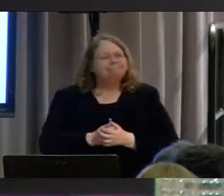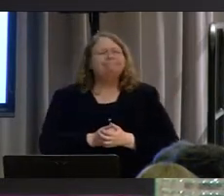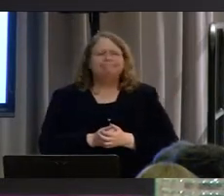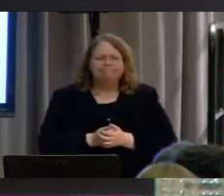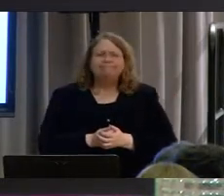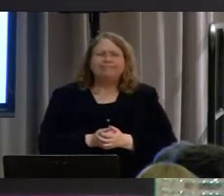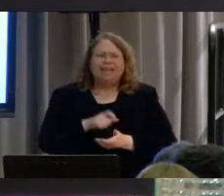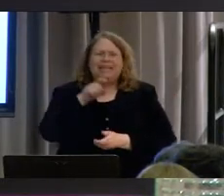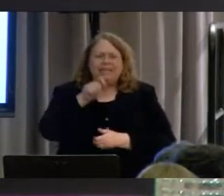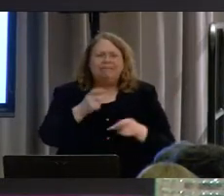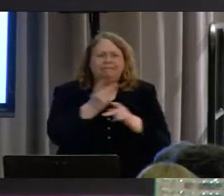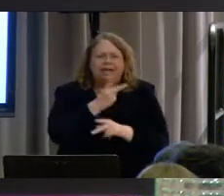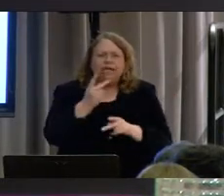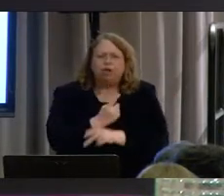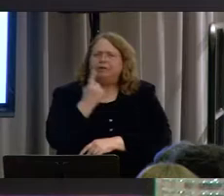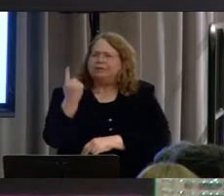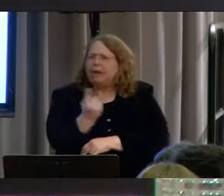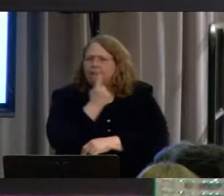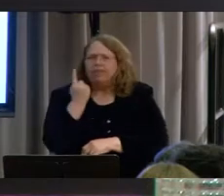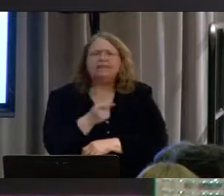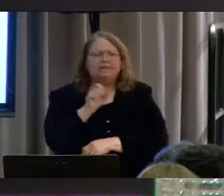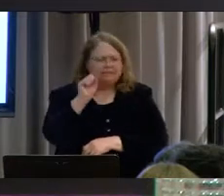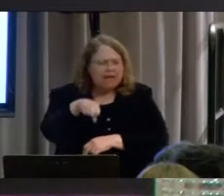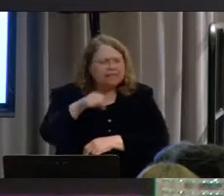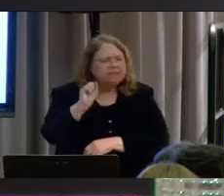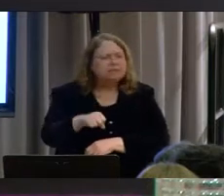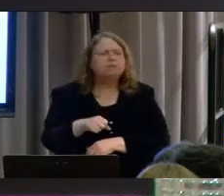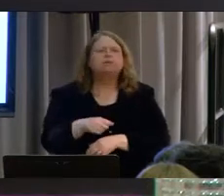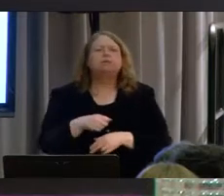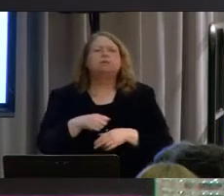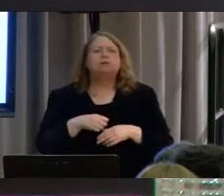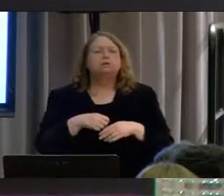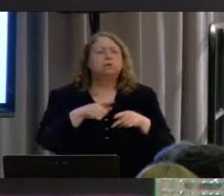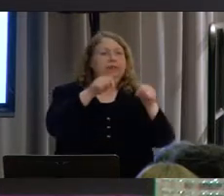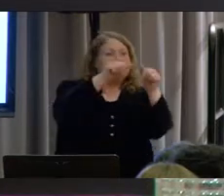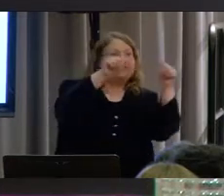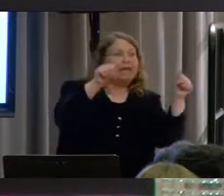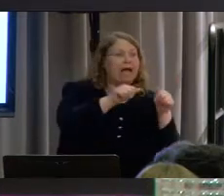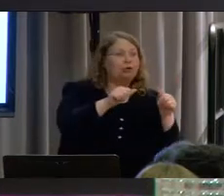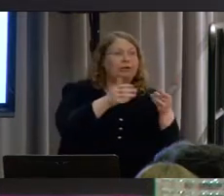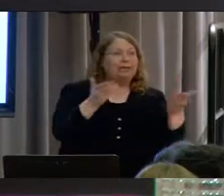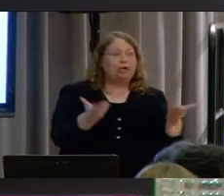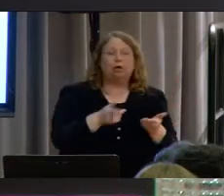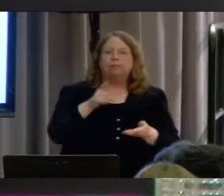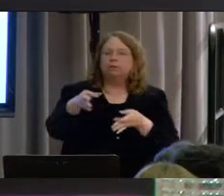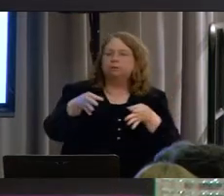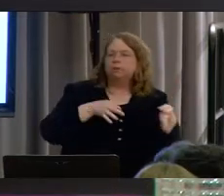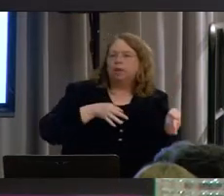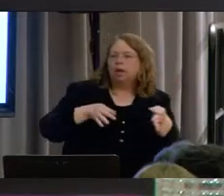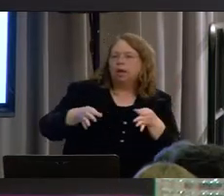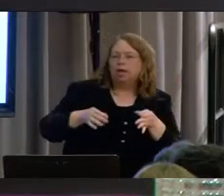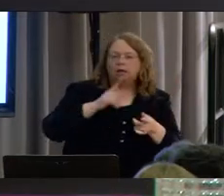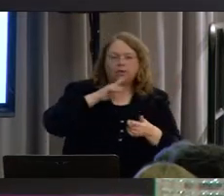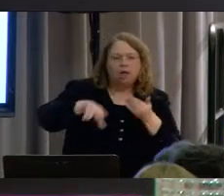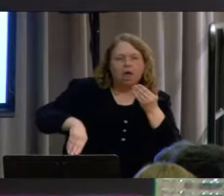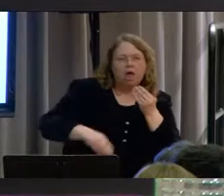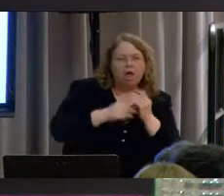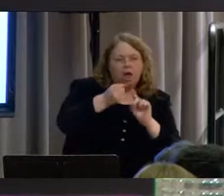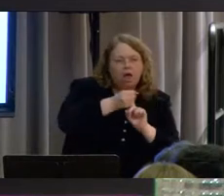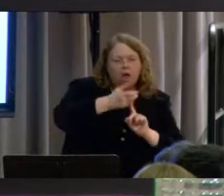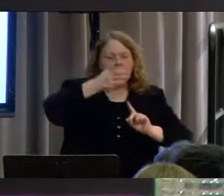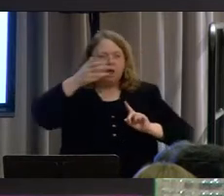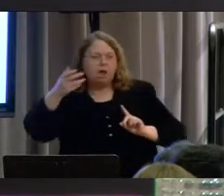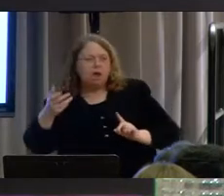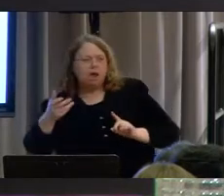something. Yes, we have to explain them at the very least. We have to add more. We have to think about